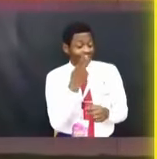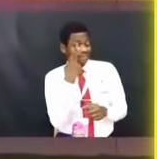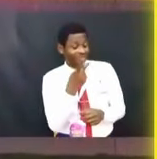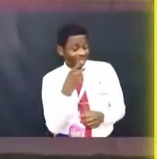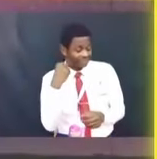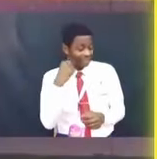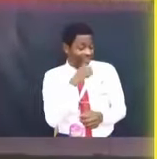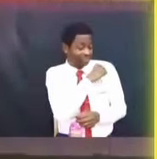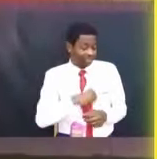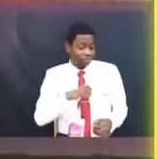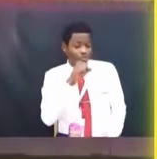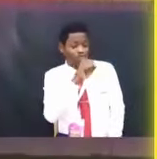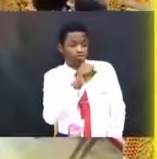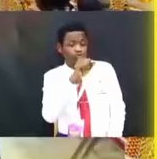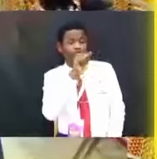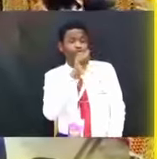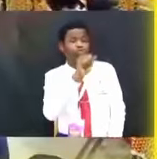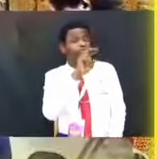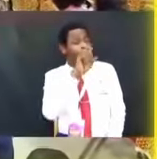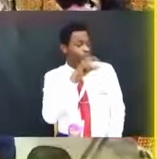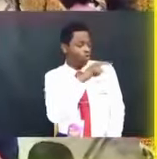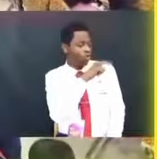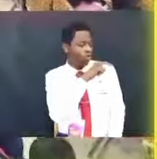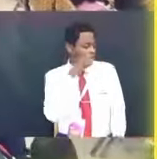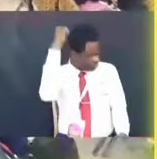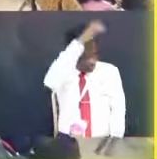been adored and he needs to respect him.